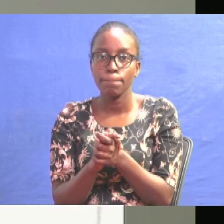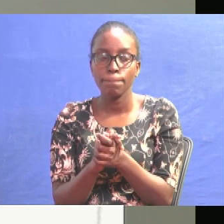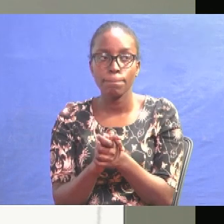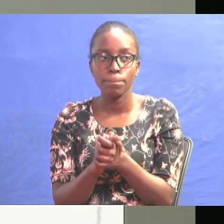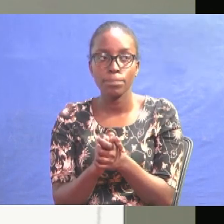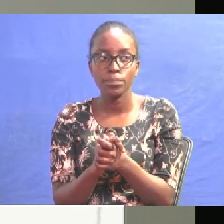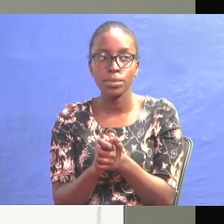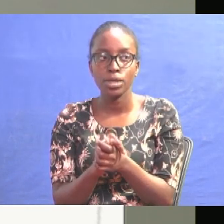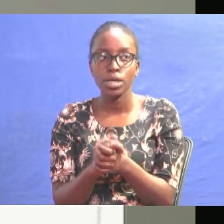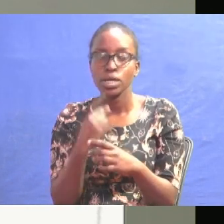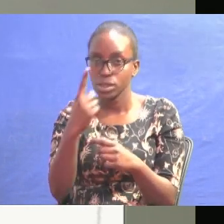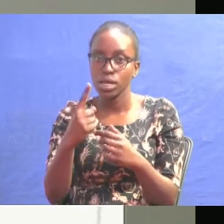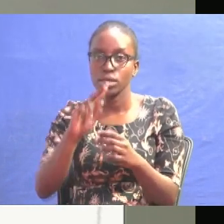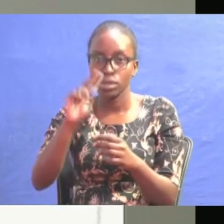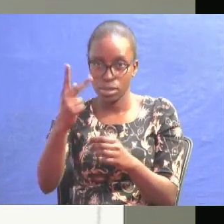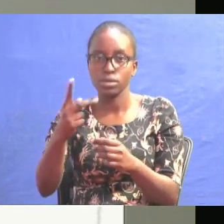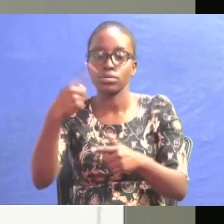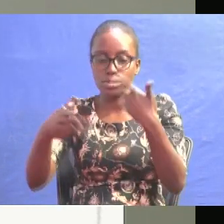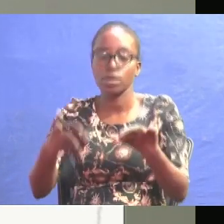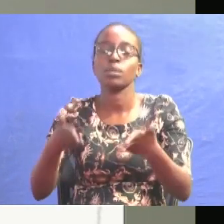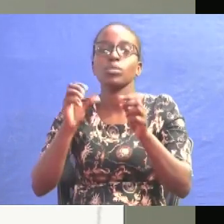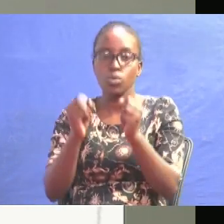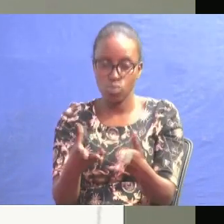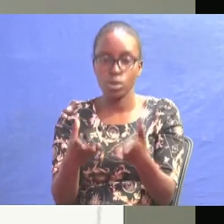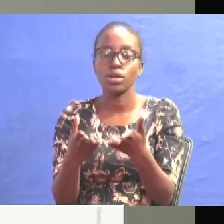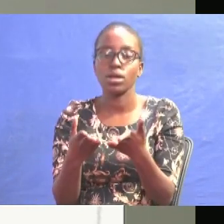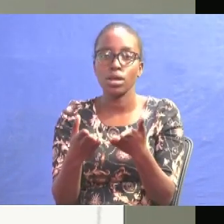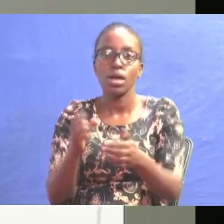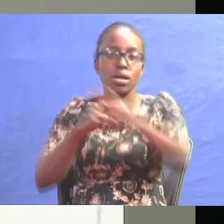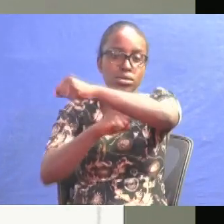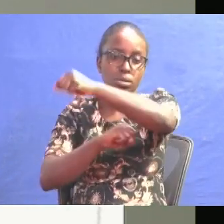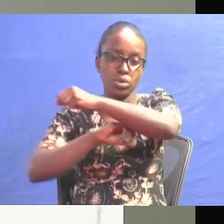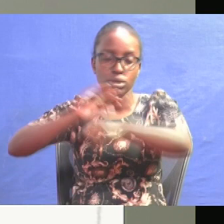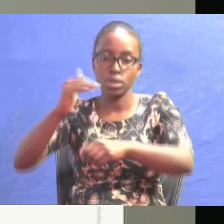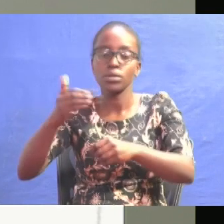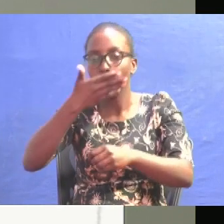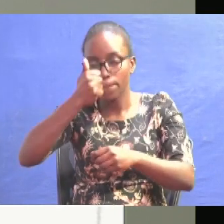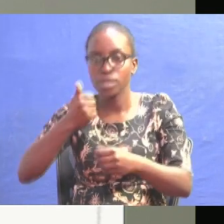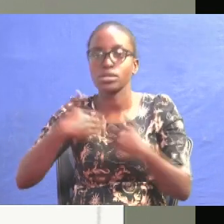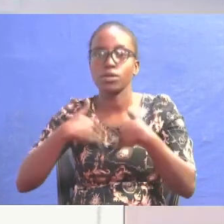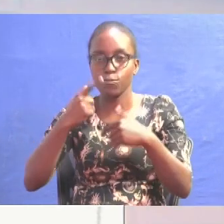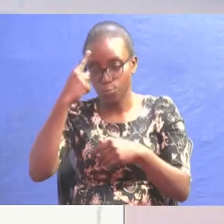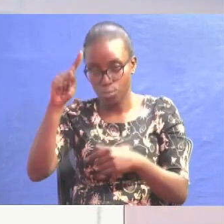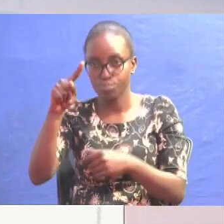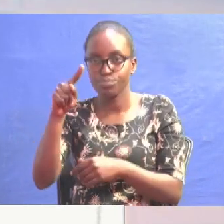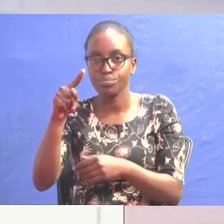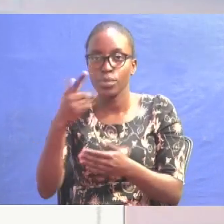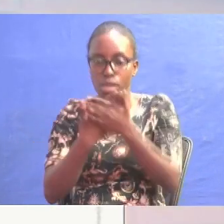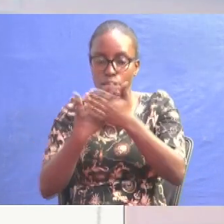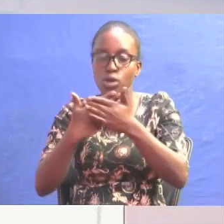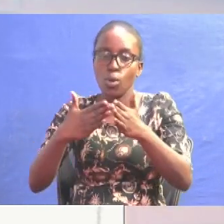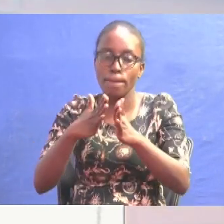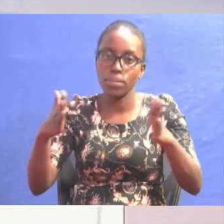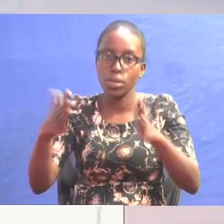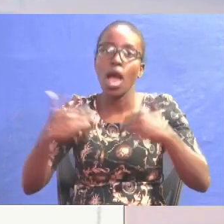tell Kenyans, let us all come all right. And support our country, because it's the best that we have for. Fair enough. Thank you so much. And of course,